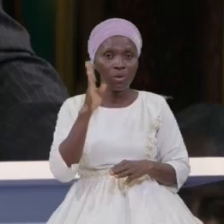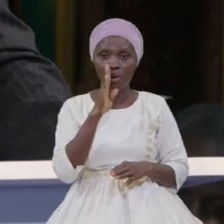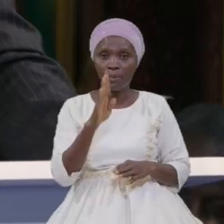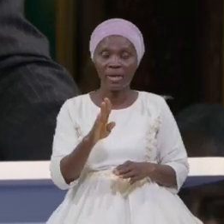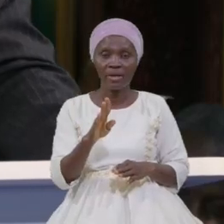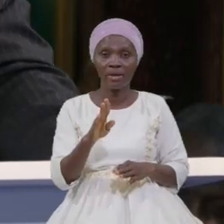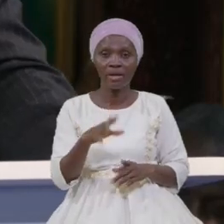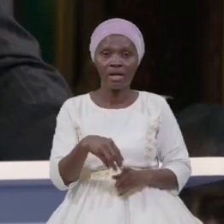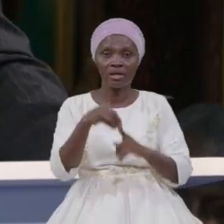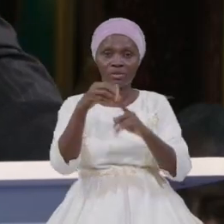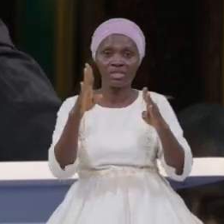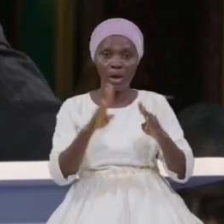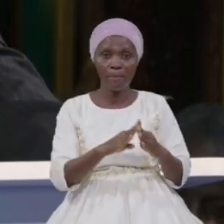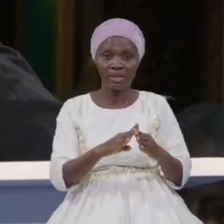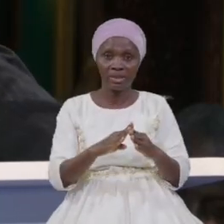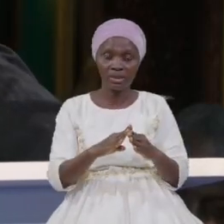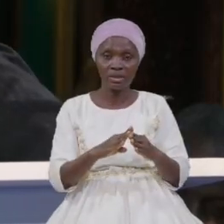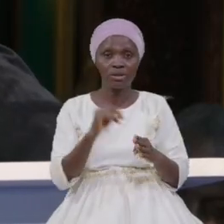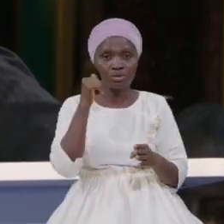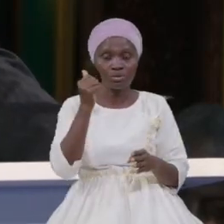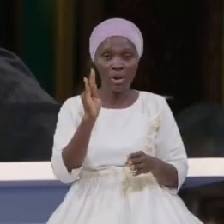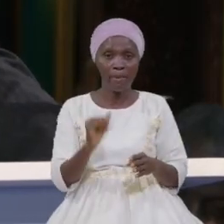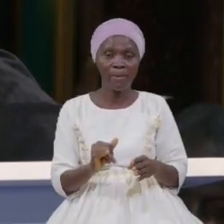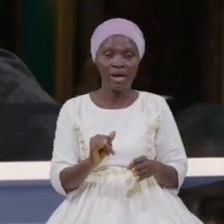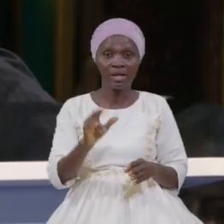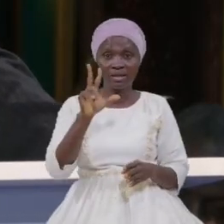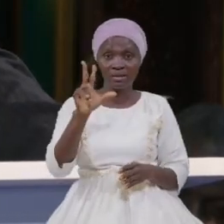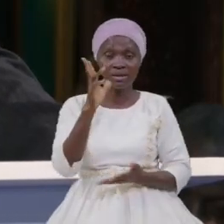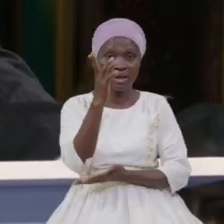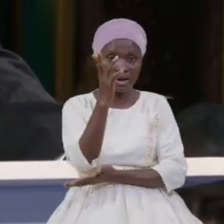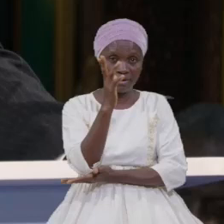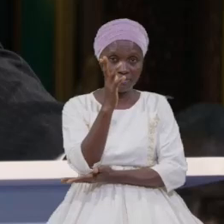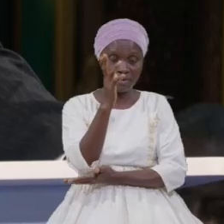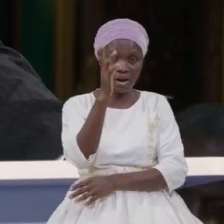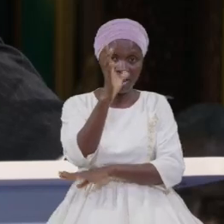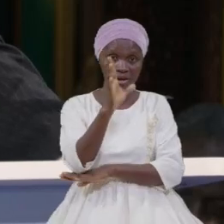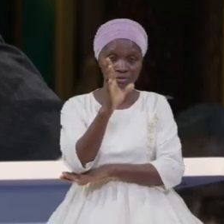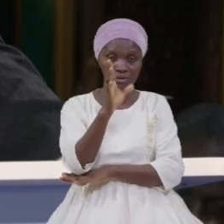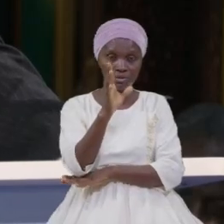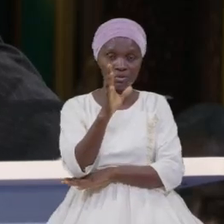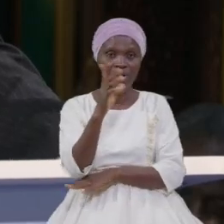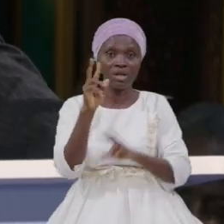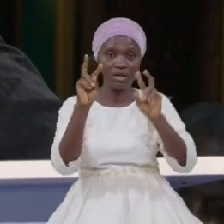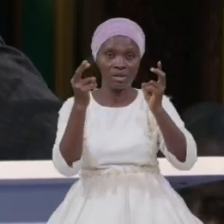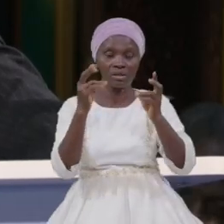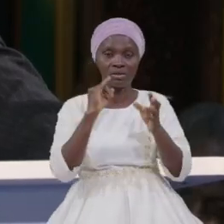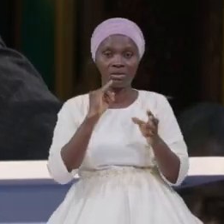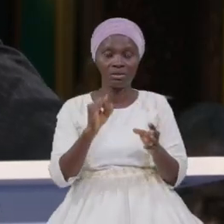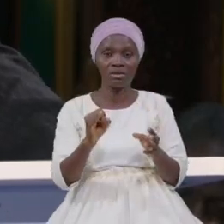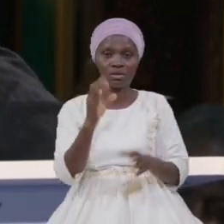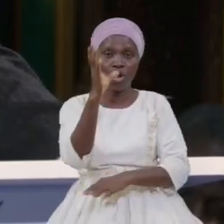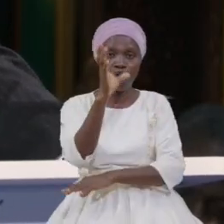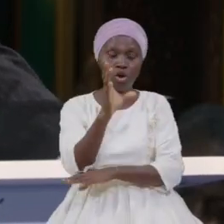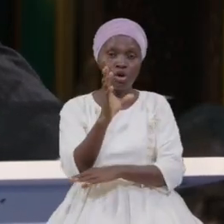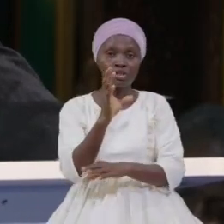p.m. It's titled Lunch Hour with Jesus. For those of